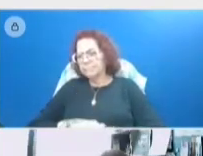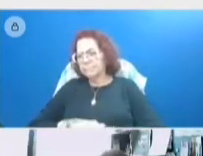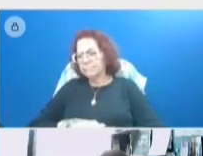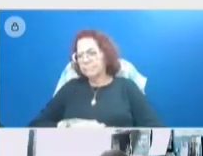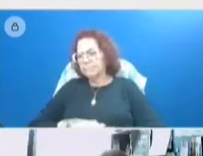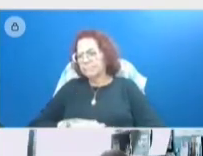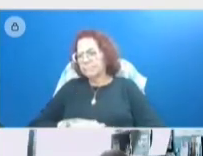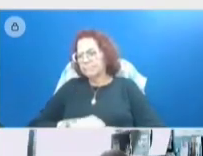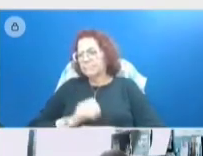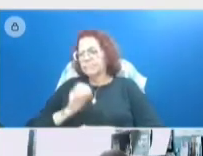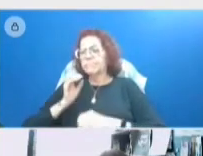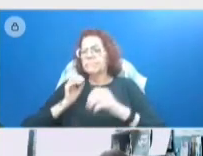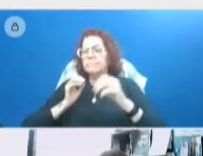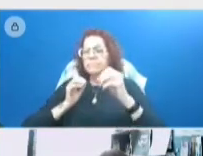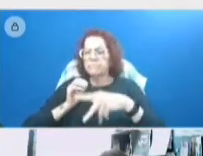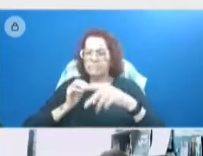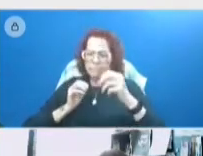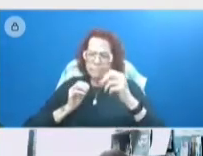Okay. Thank you.